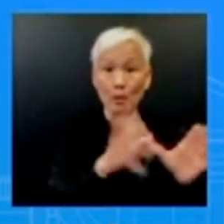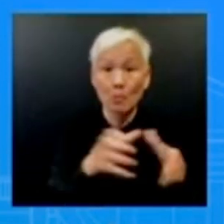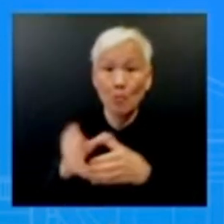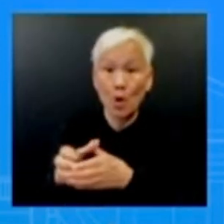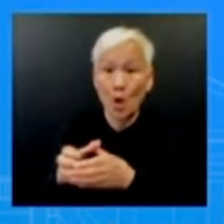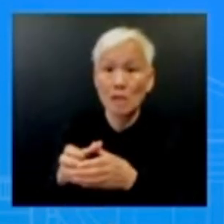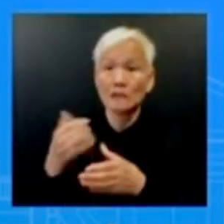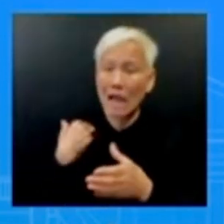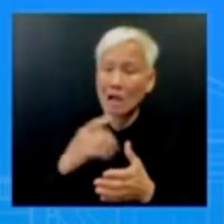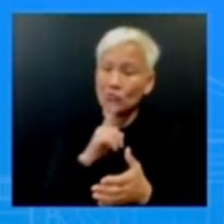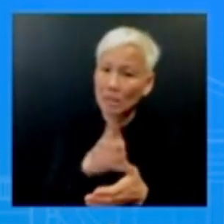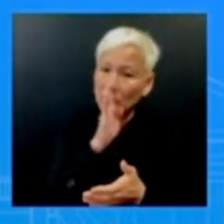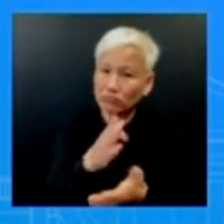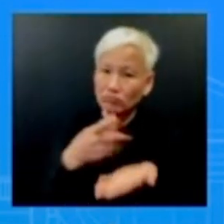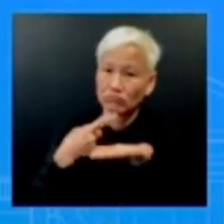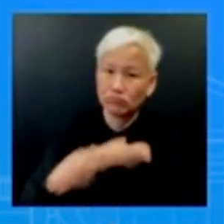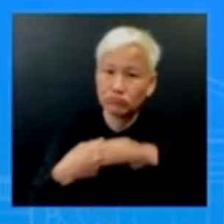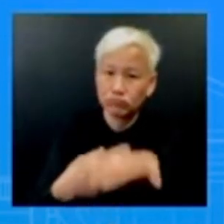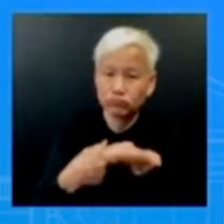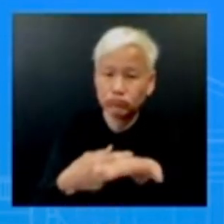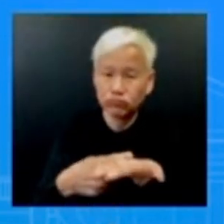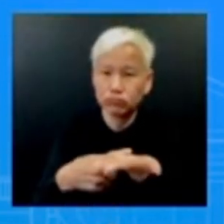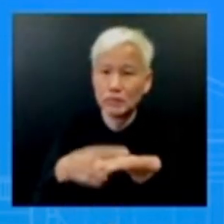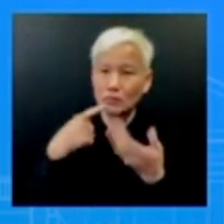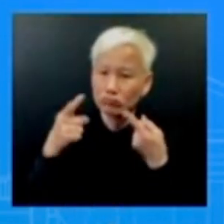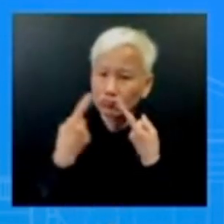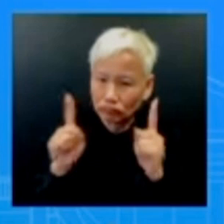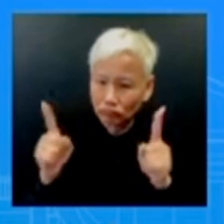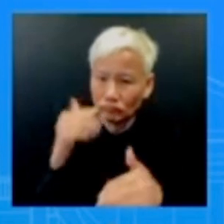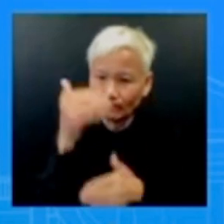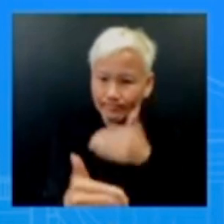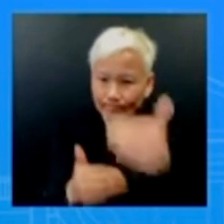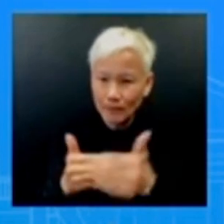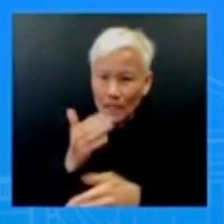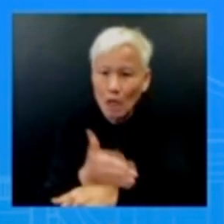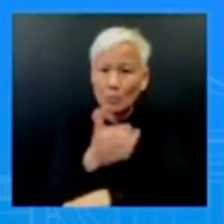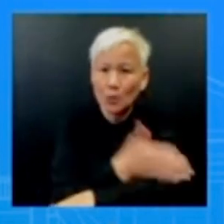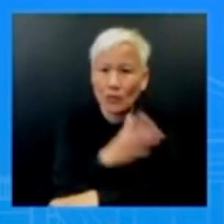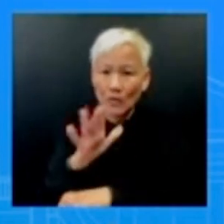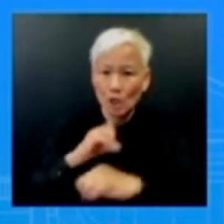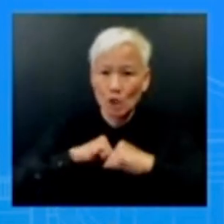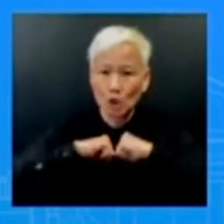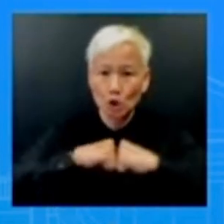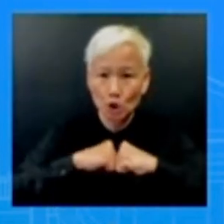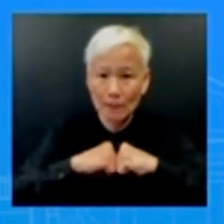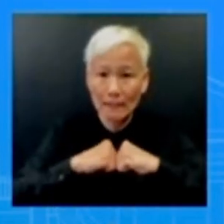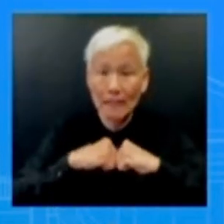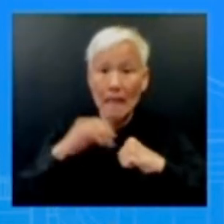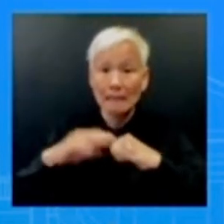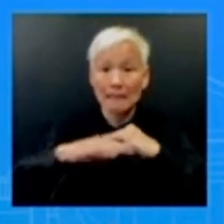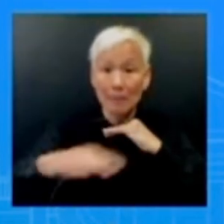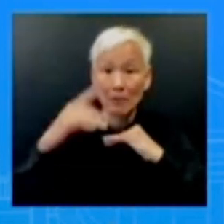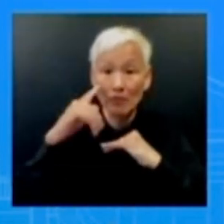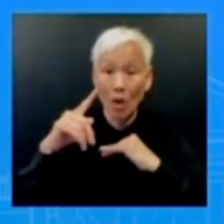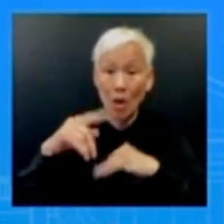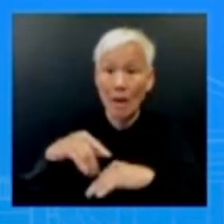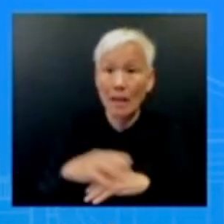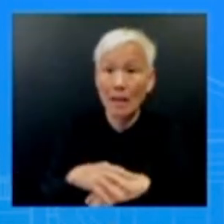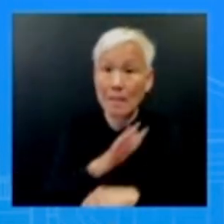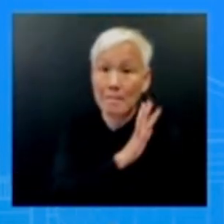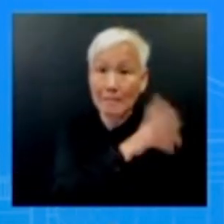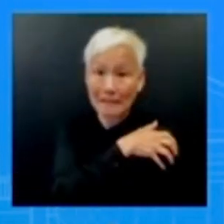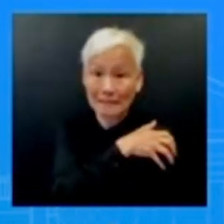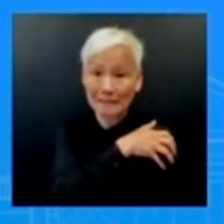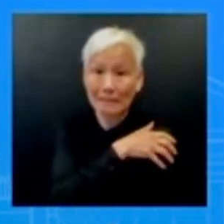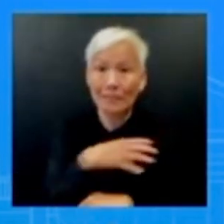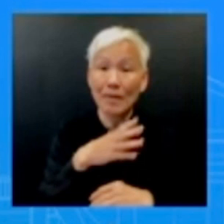improve security and stability for Palestinians and Israelis, and on efforts to strengthen the economic stability of the Palestinian people.